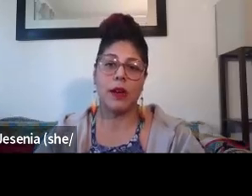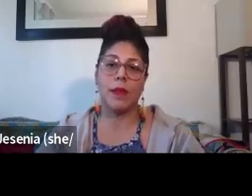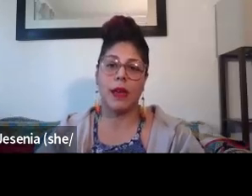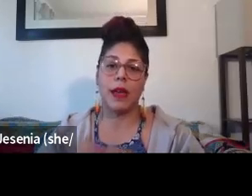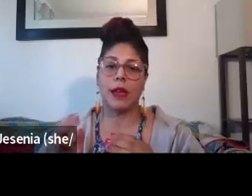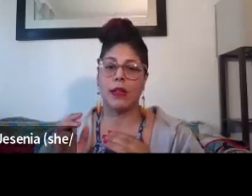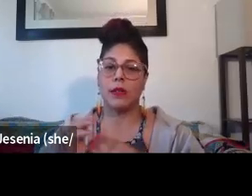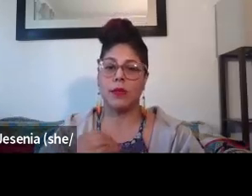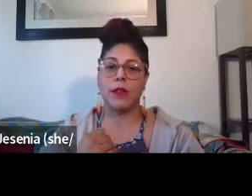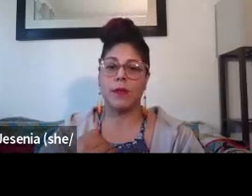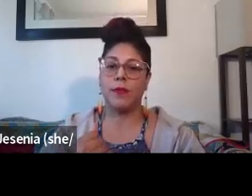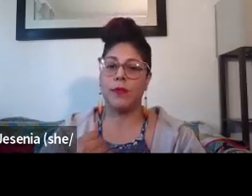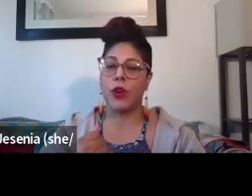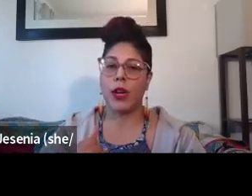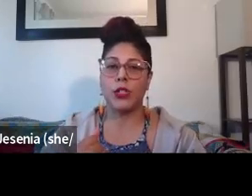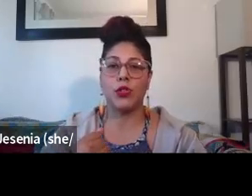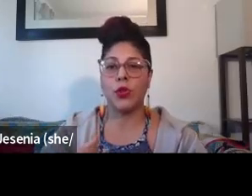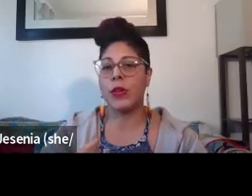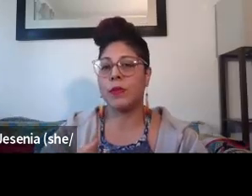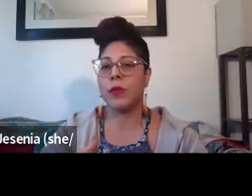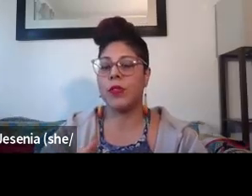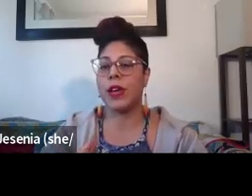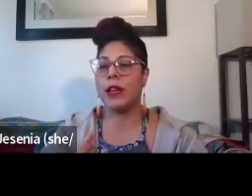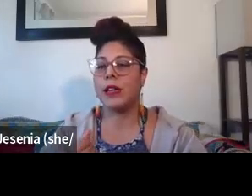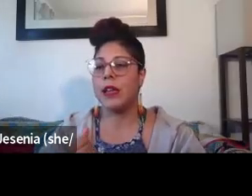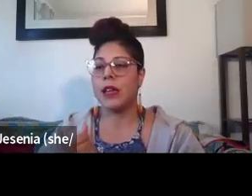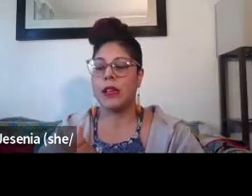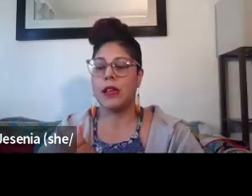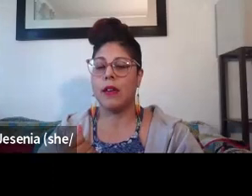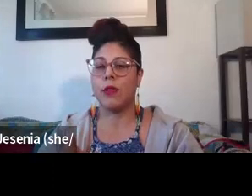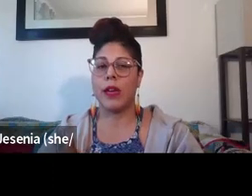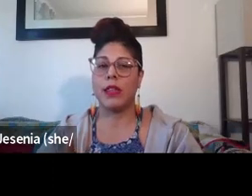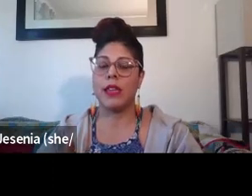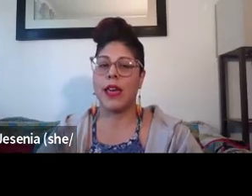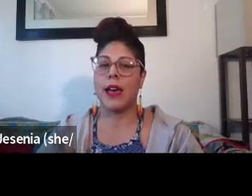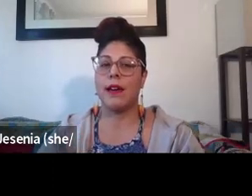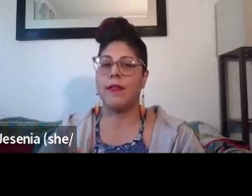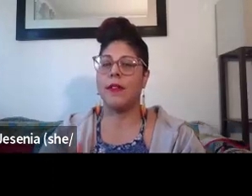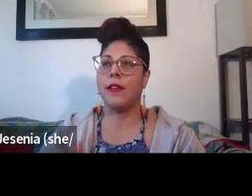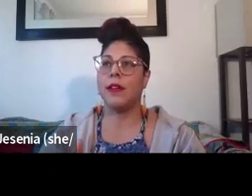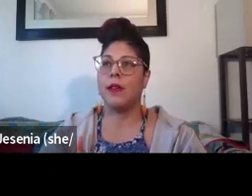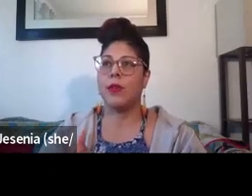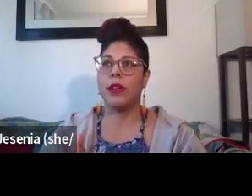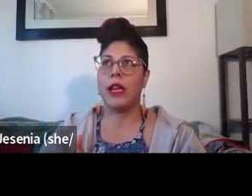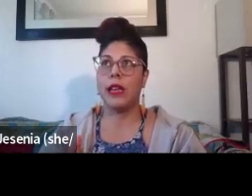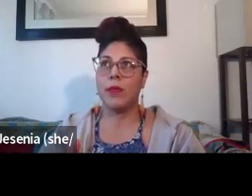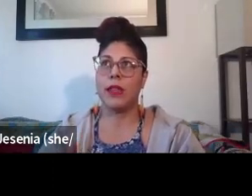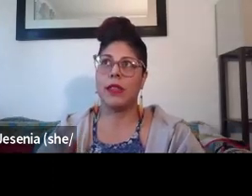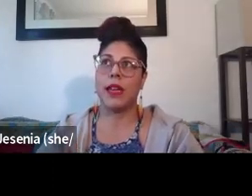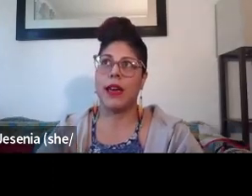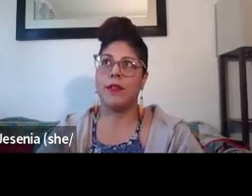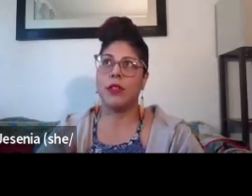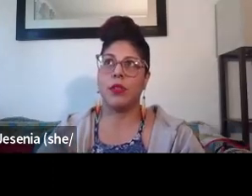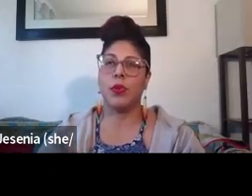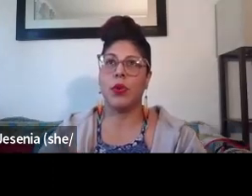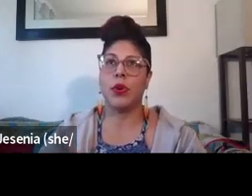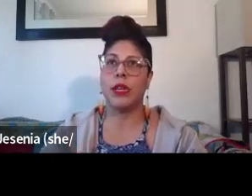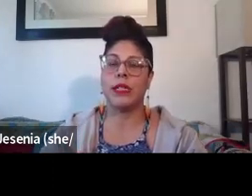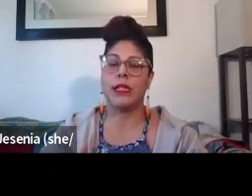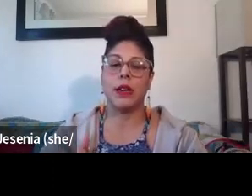in the past. All of them have a teal background with the OFC logo and long COVID awareness on the